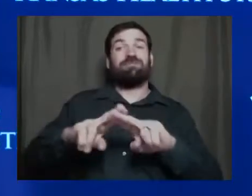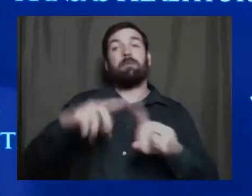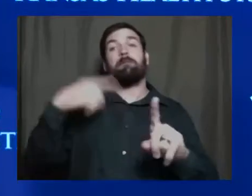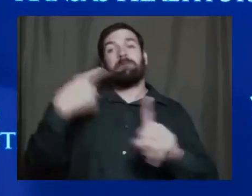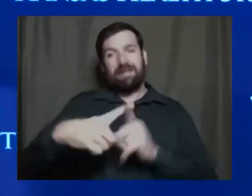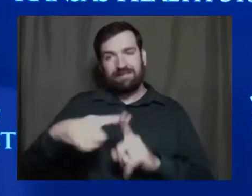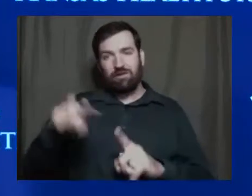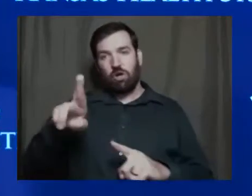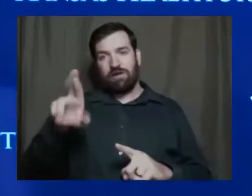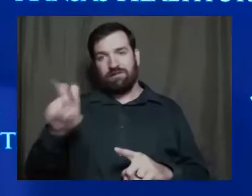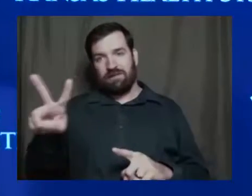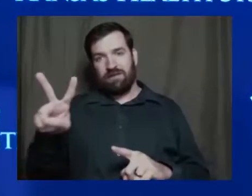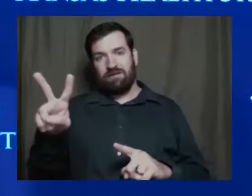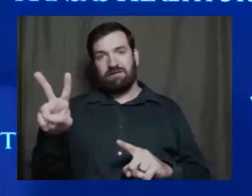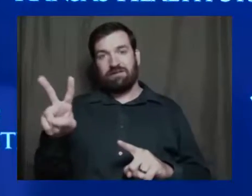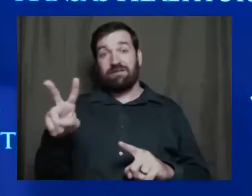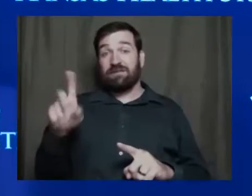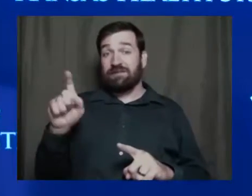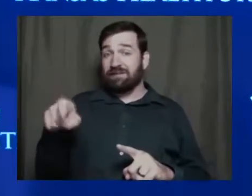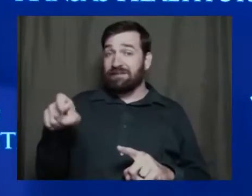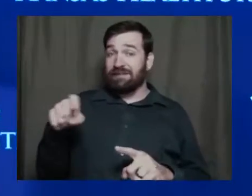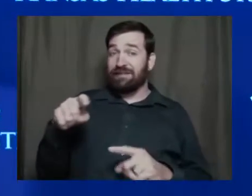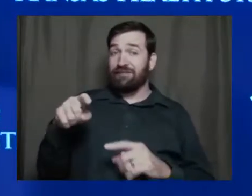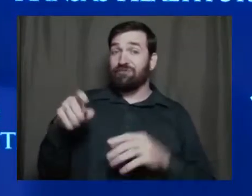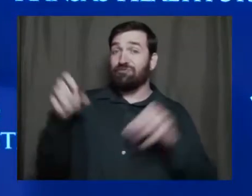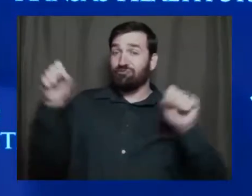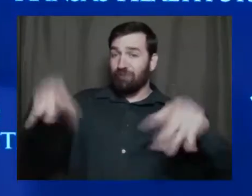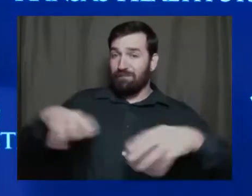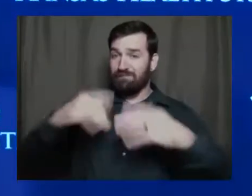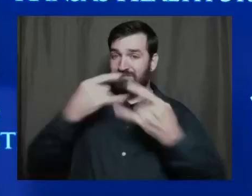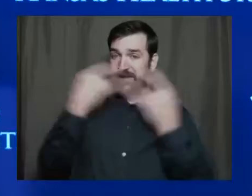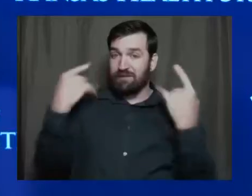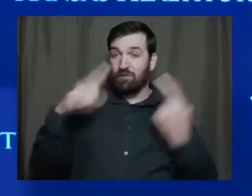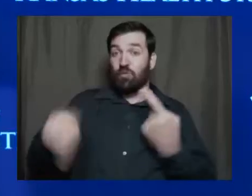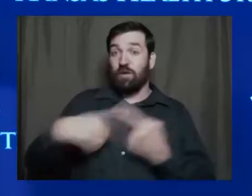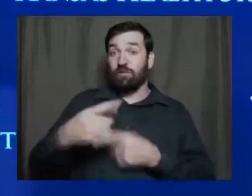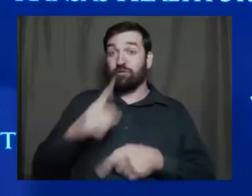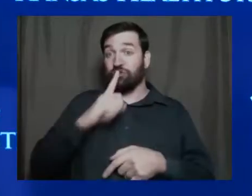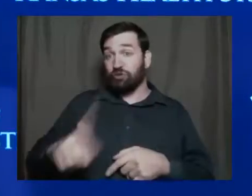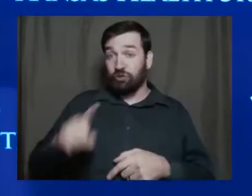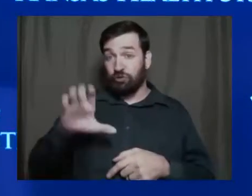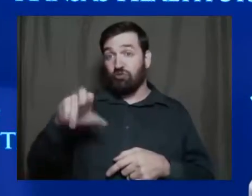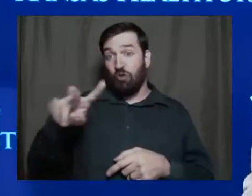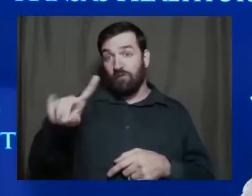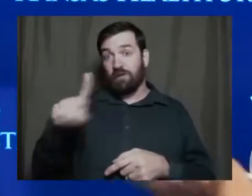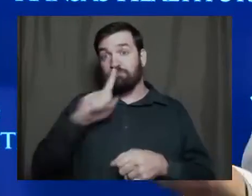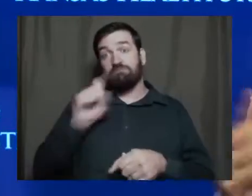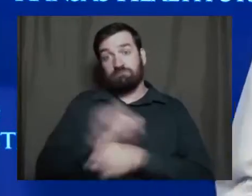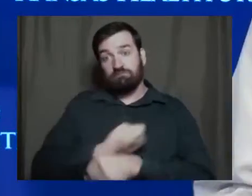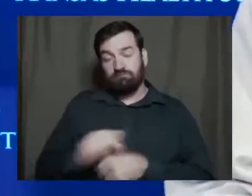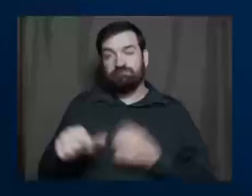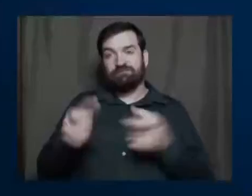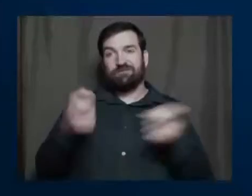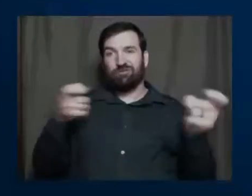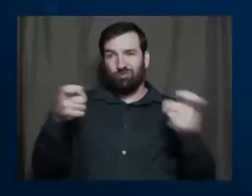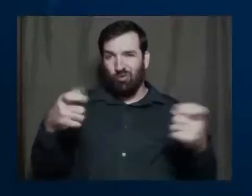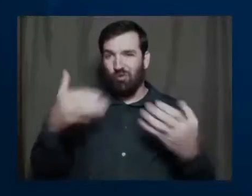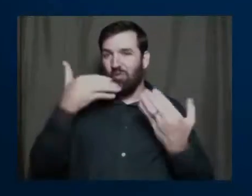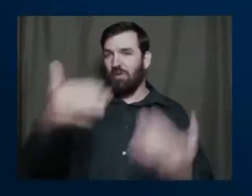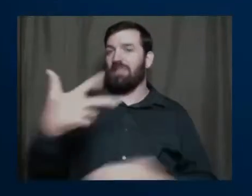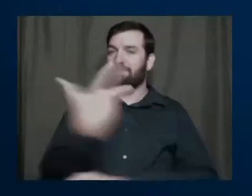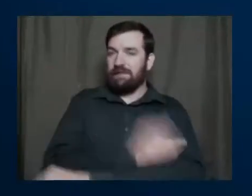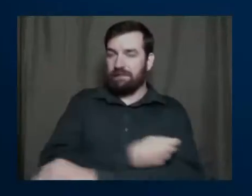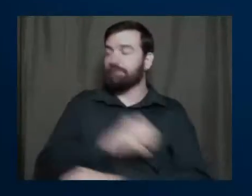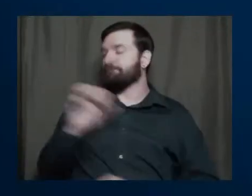need to lift the masking when we're really sure that that we've got COVID under control and we're well vaccinated against it.